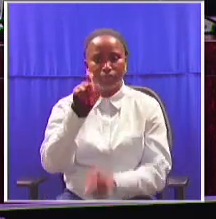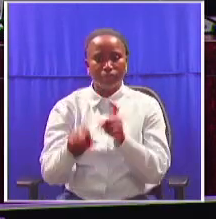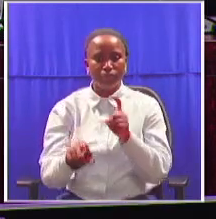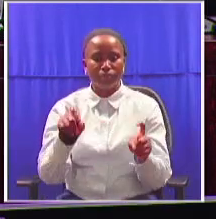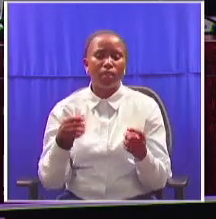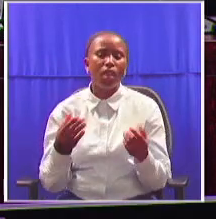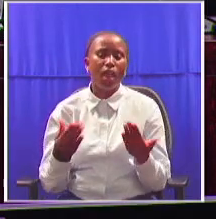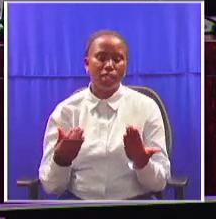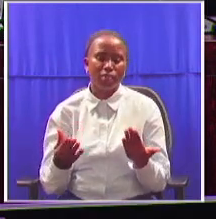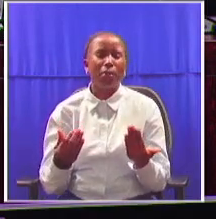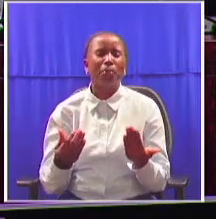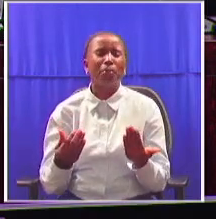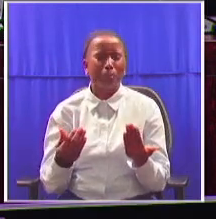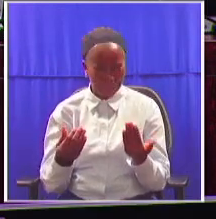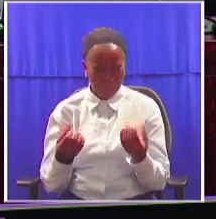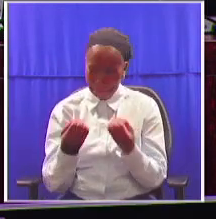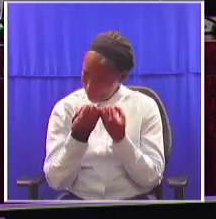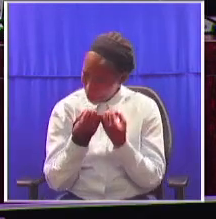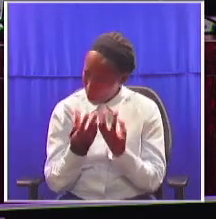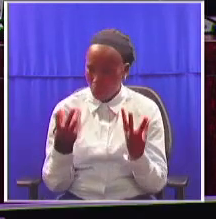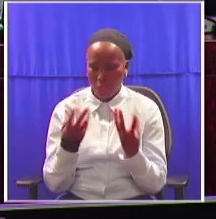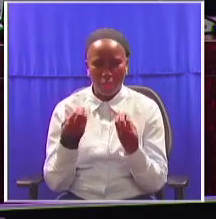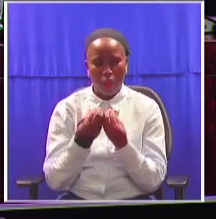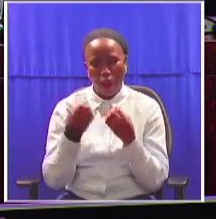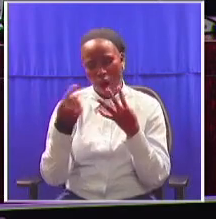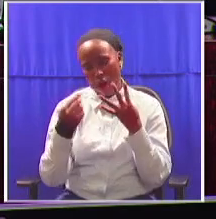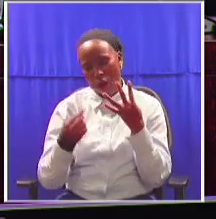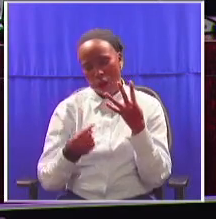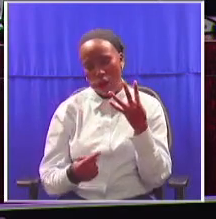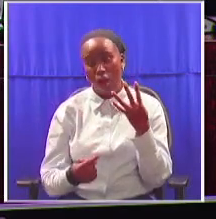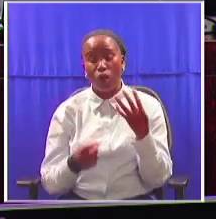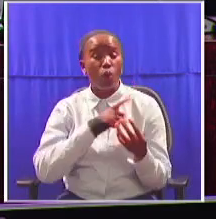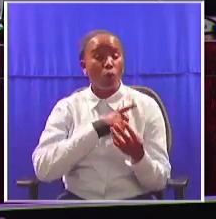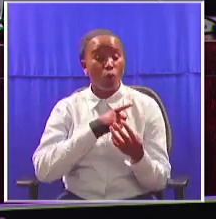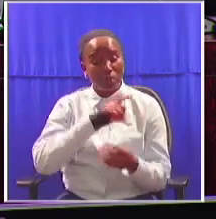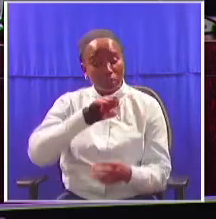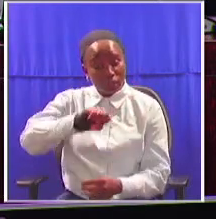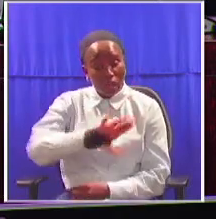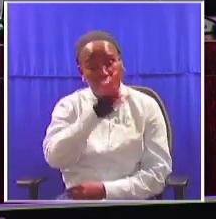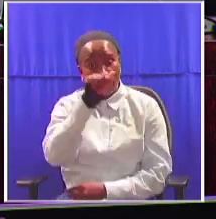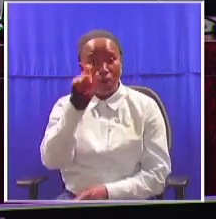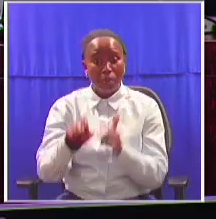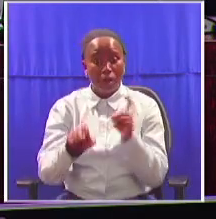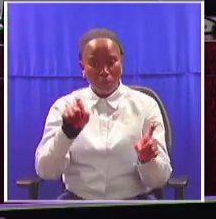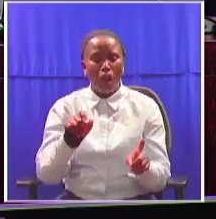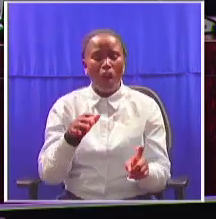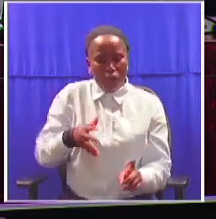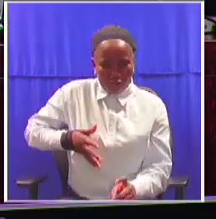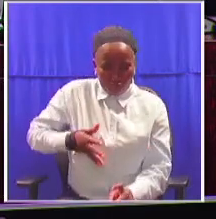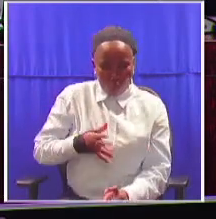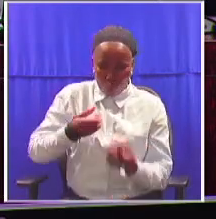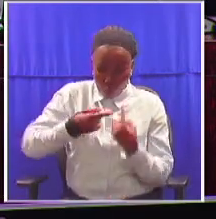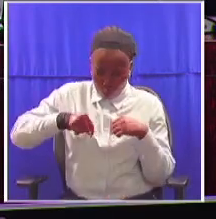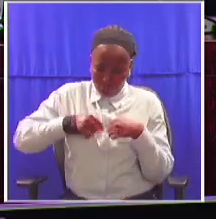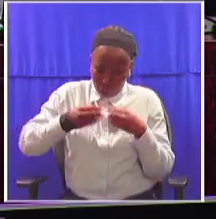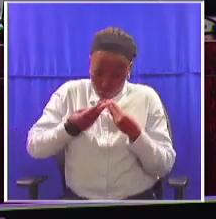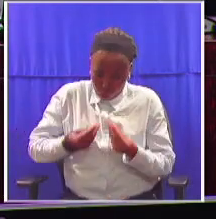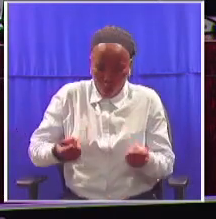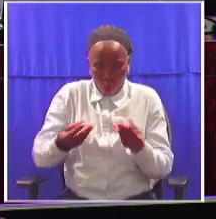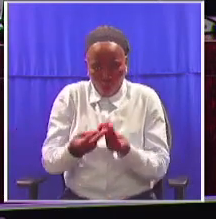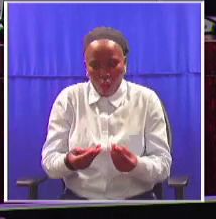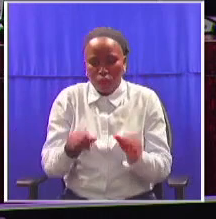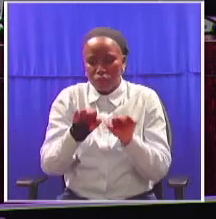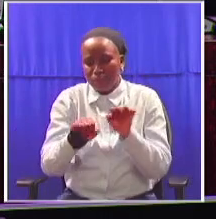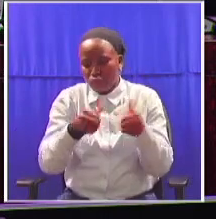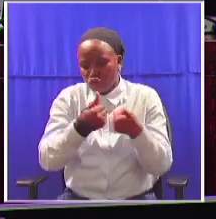us to make great efforts to resolve the many difficulties that they,